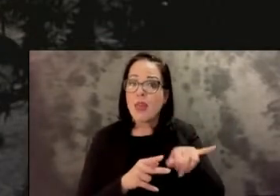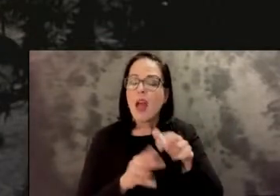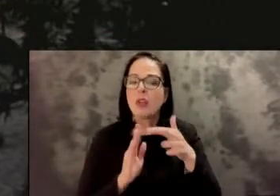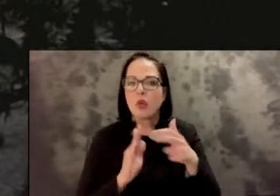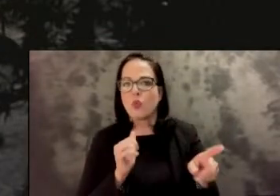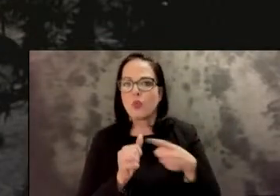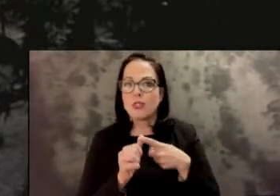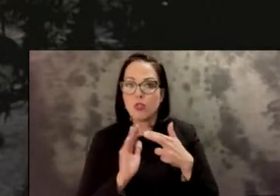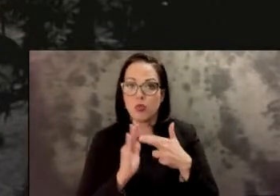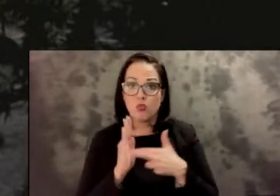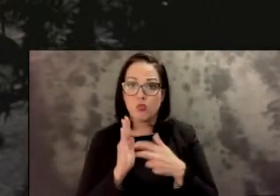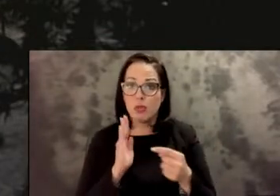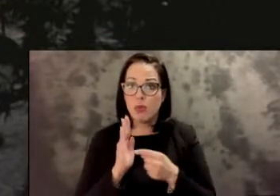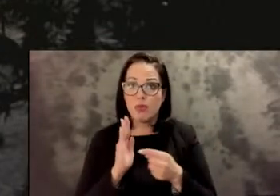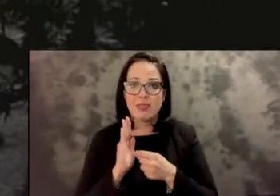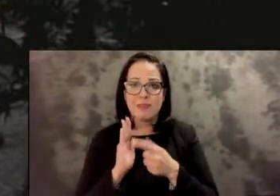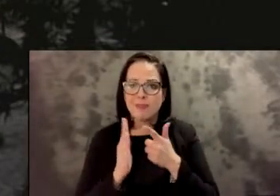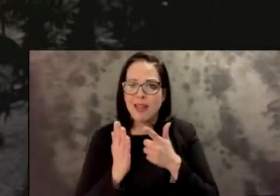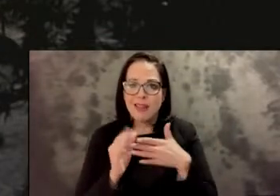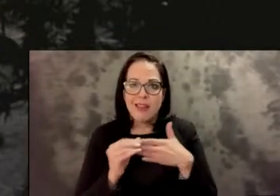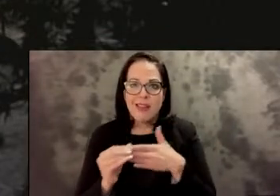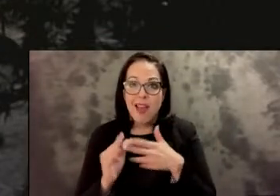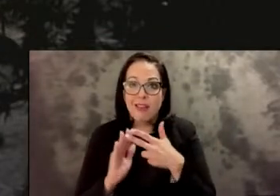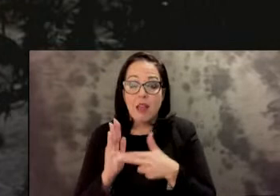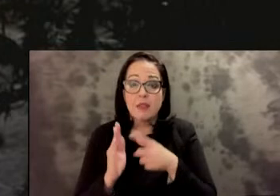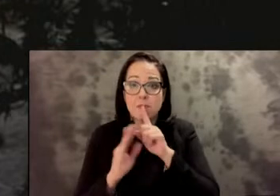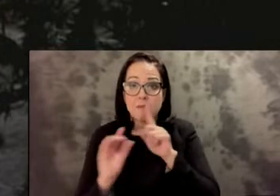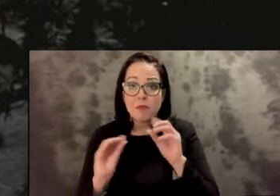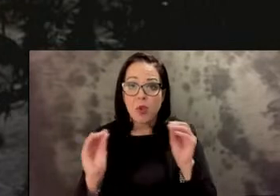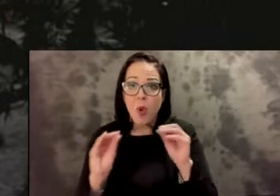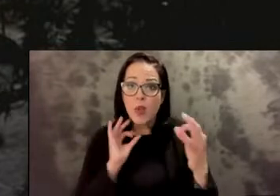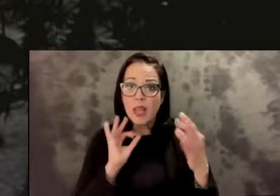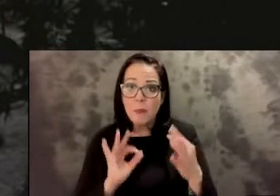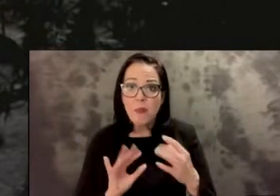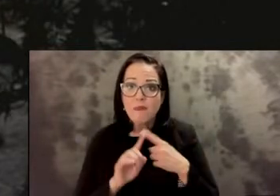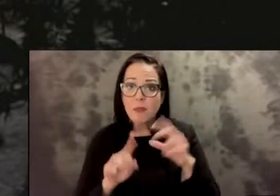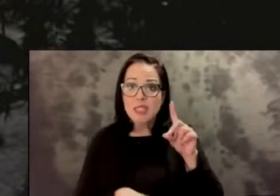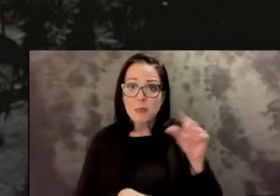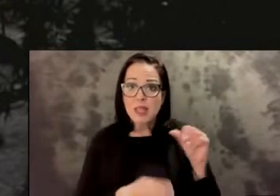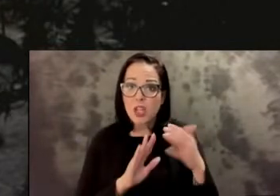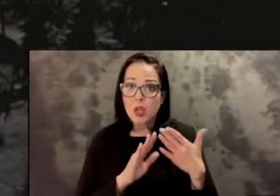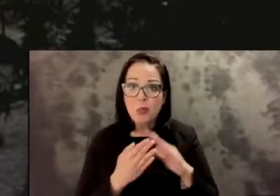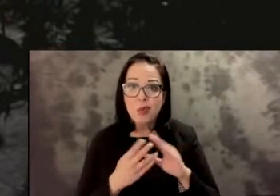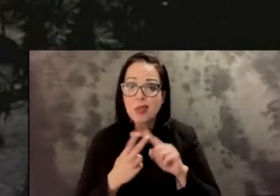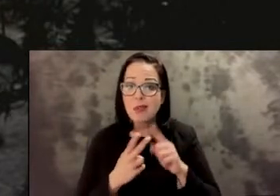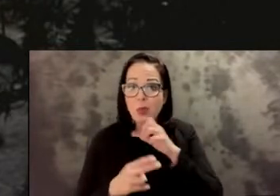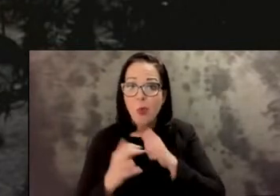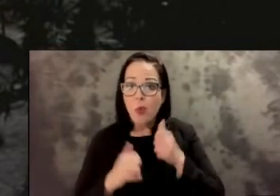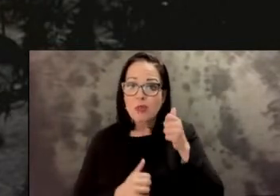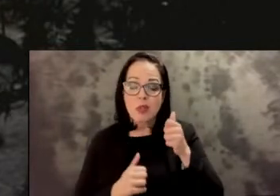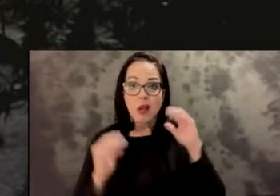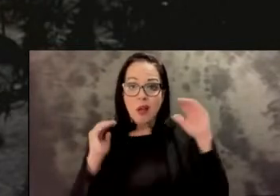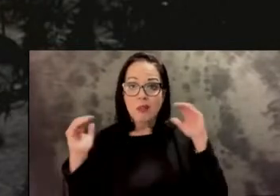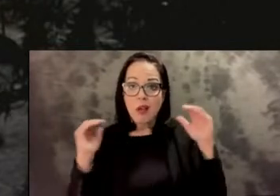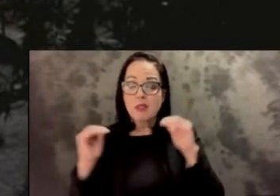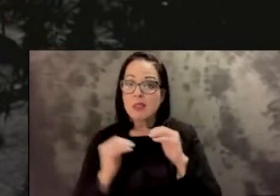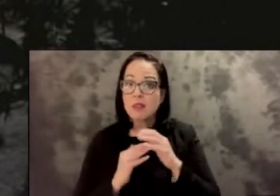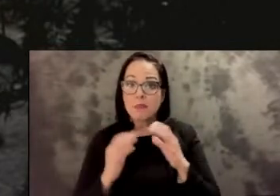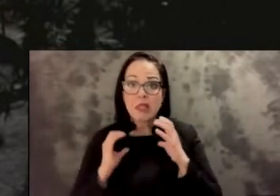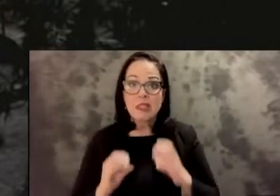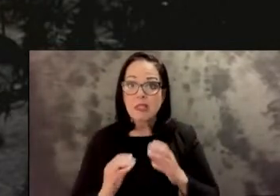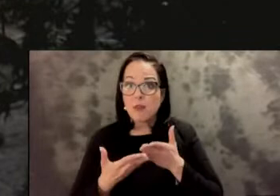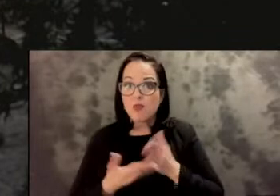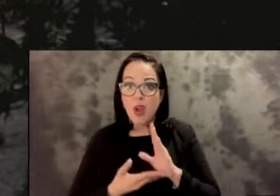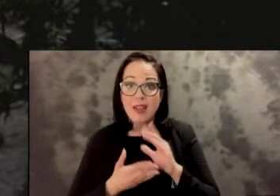not have input from the disability community, from older adults, from civil rights lawyers. And we were